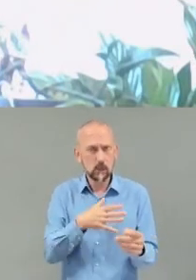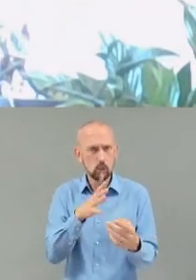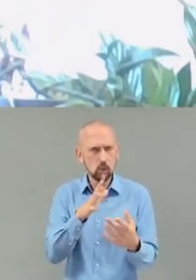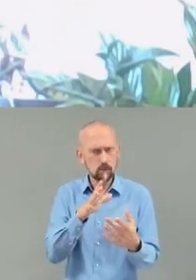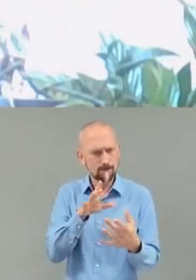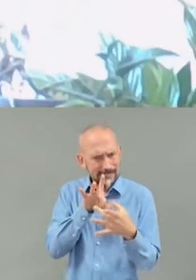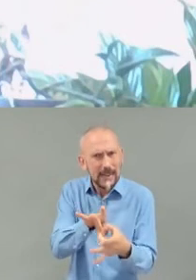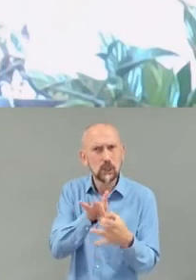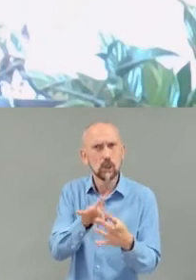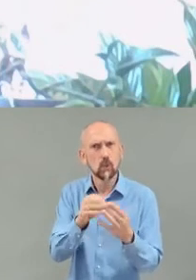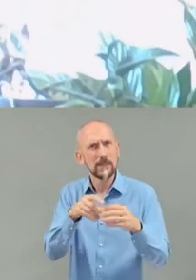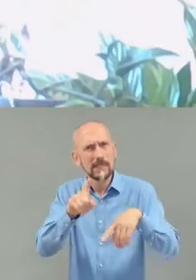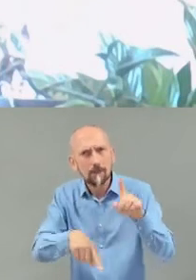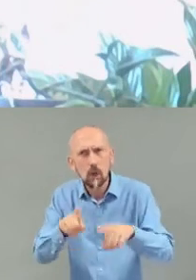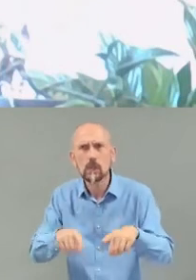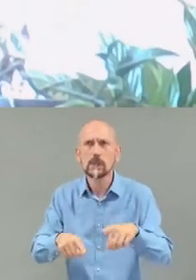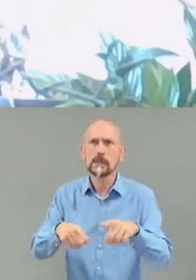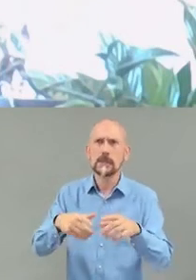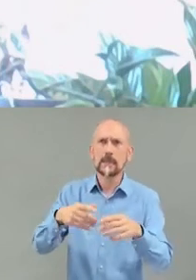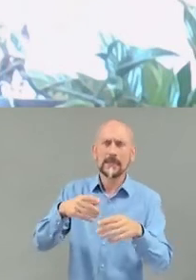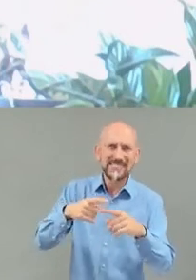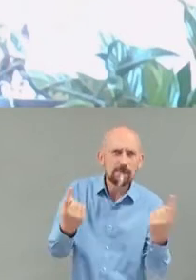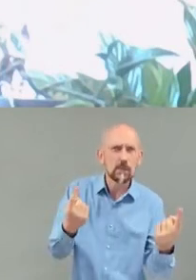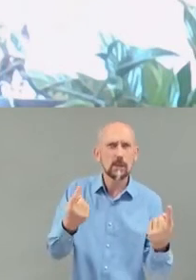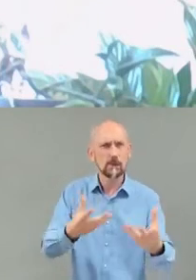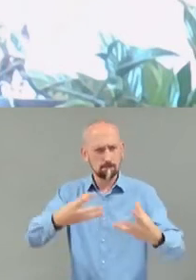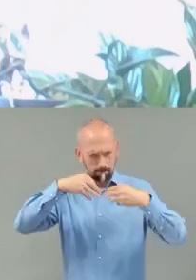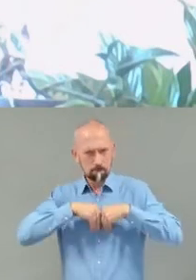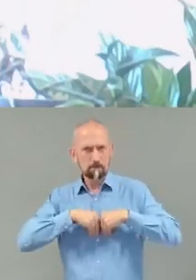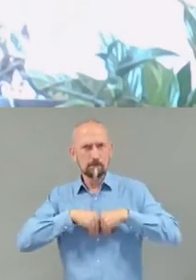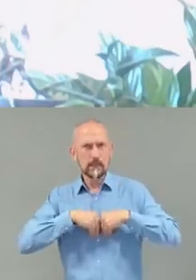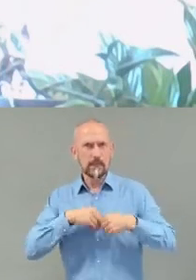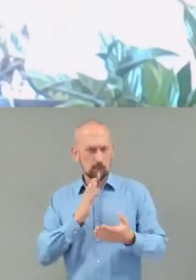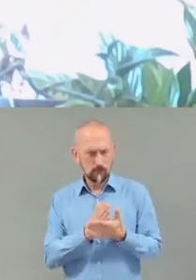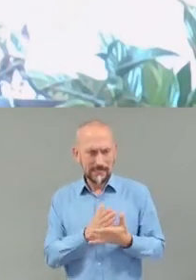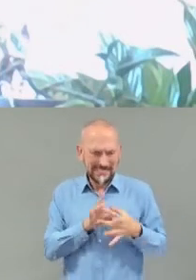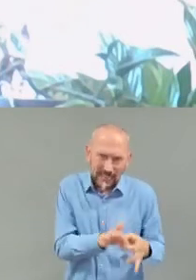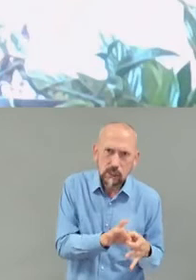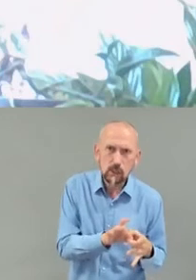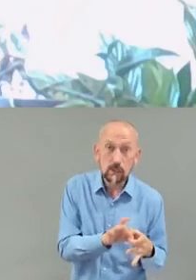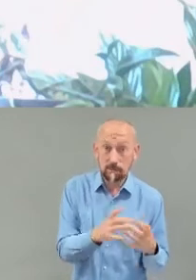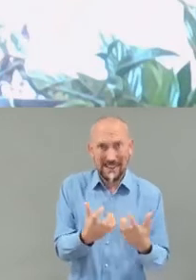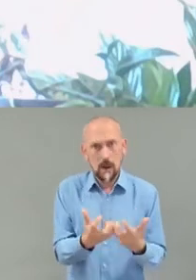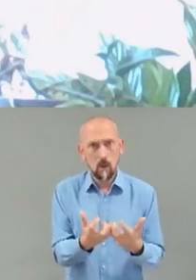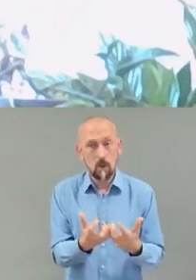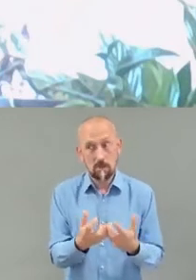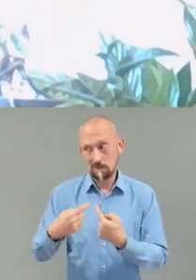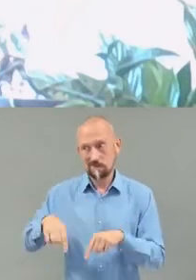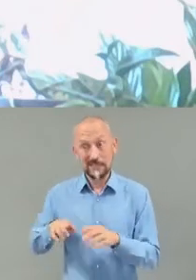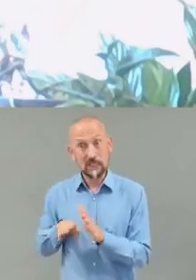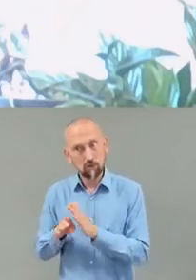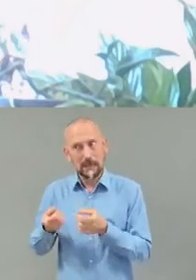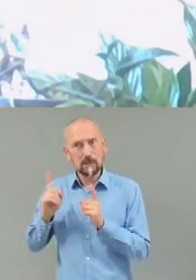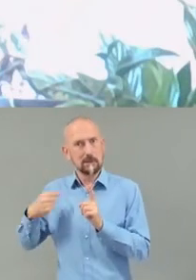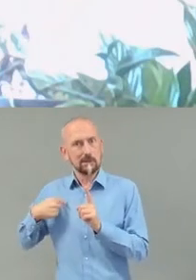trainers have to meaningfully address it, up close and personal. As a training team at the Northern School